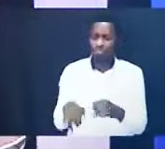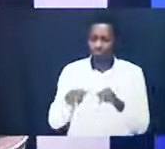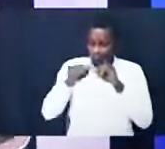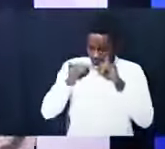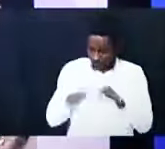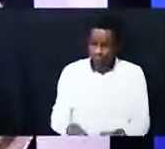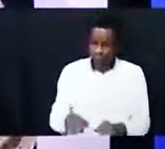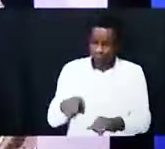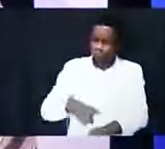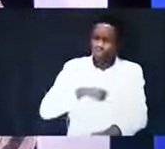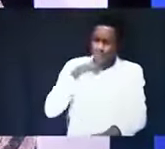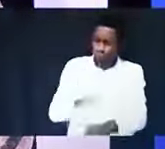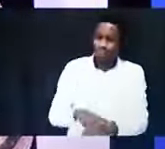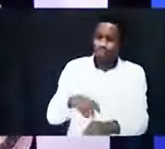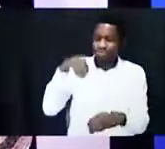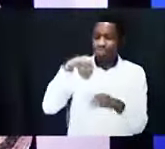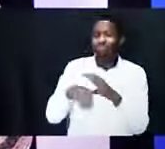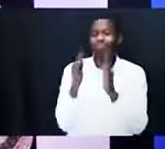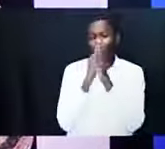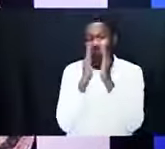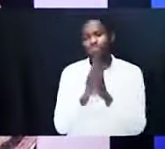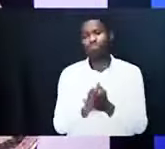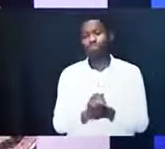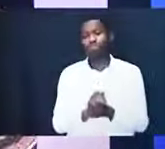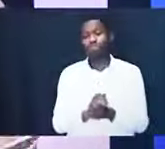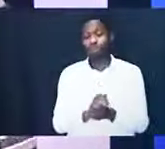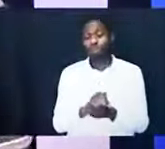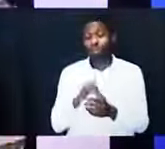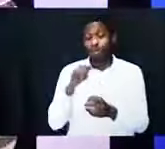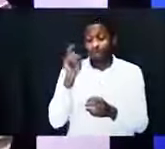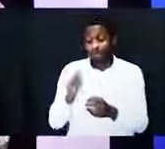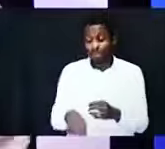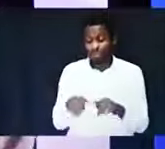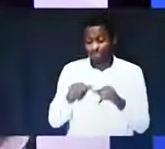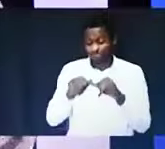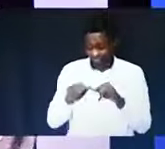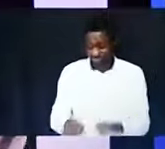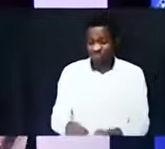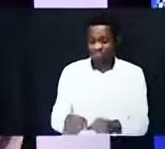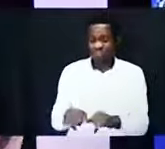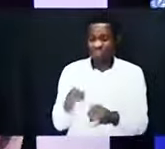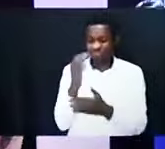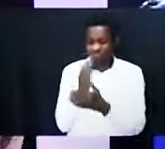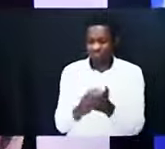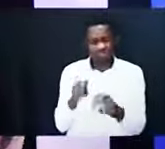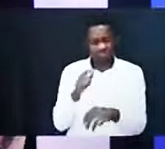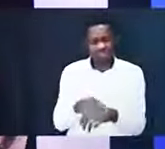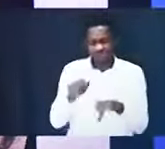spend some time in prayer. The English says spend some time in prayer.